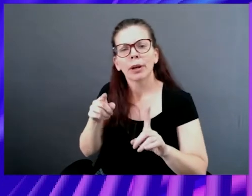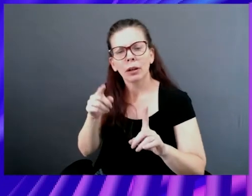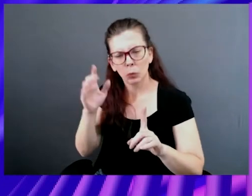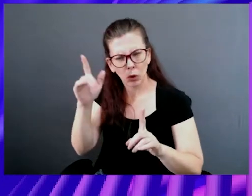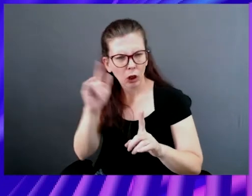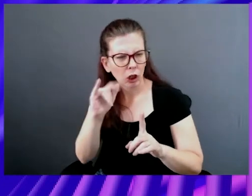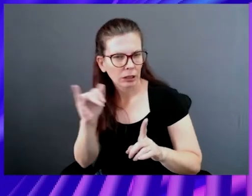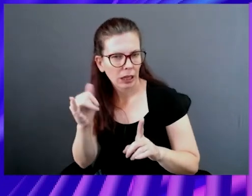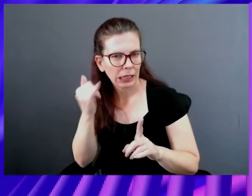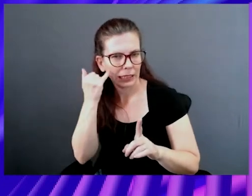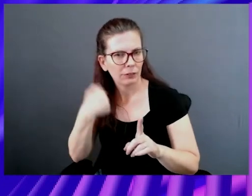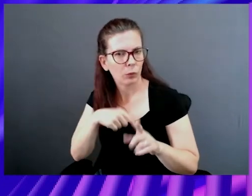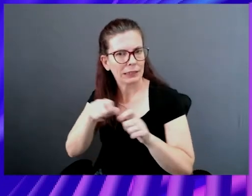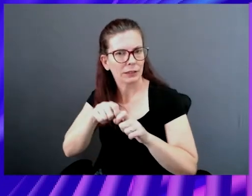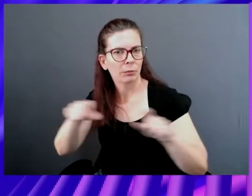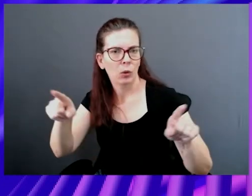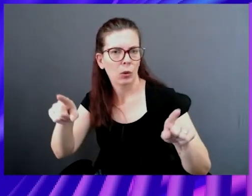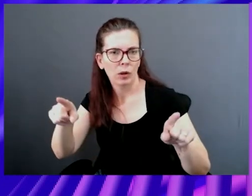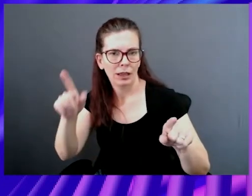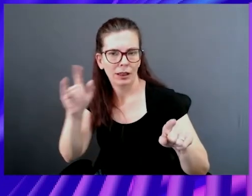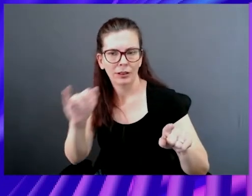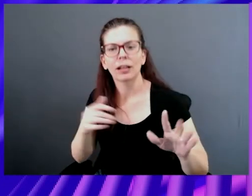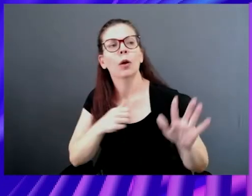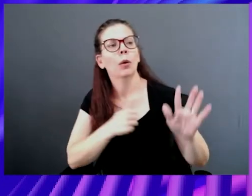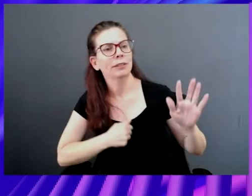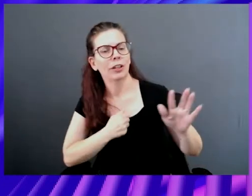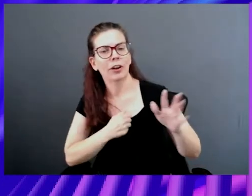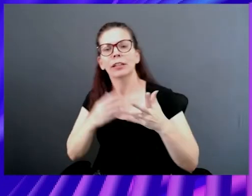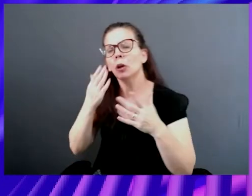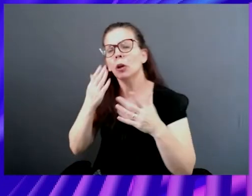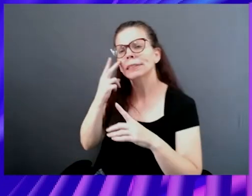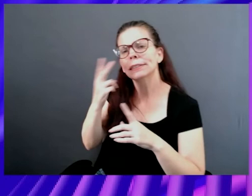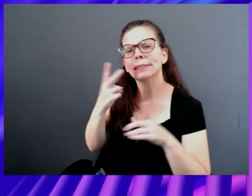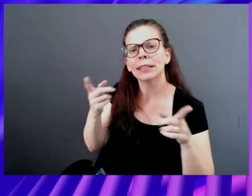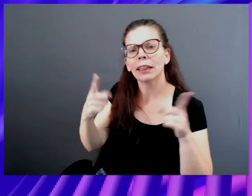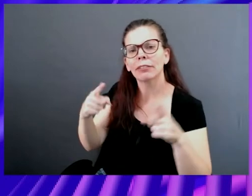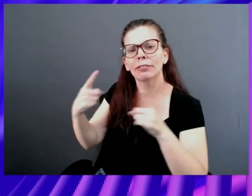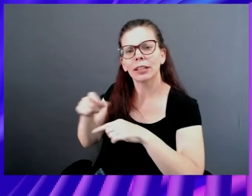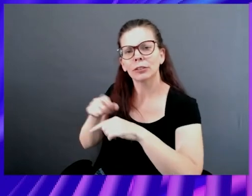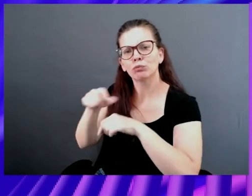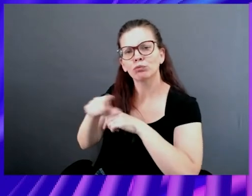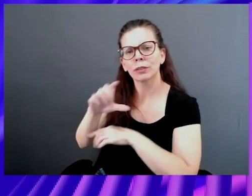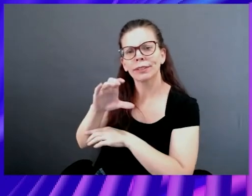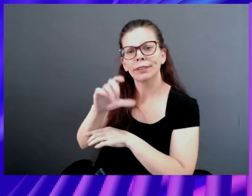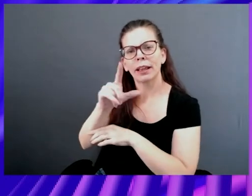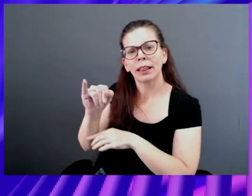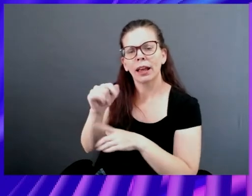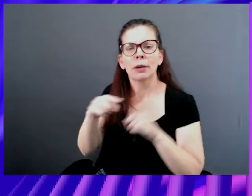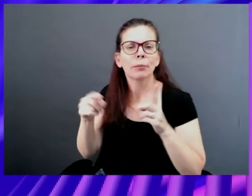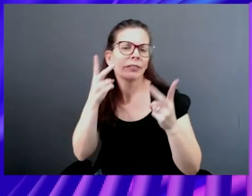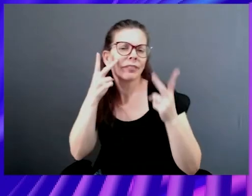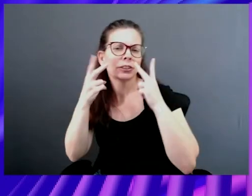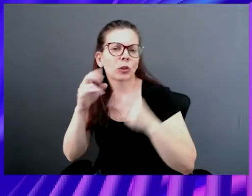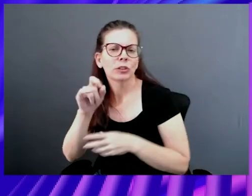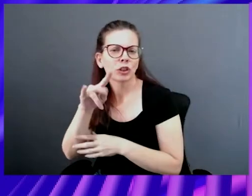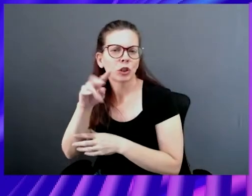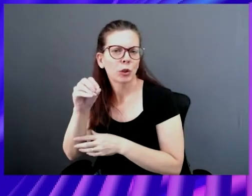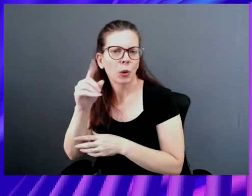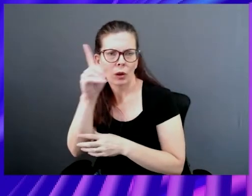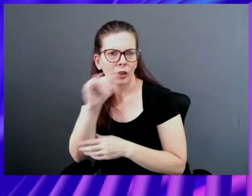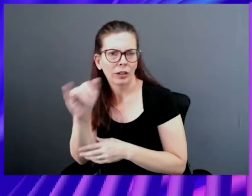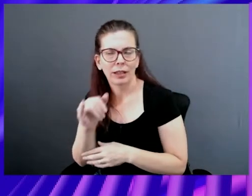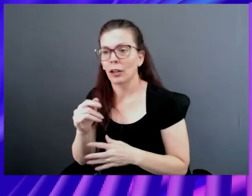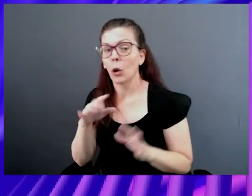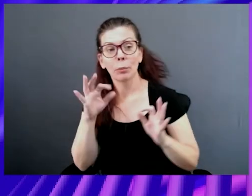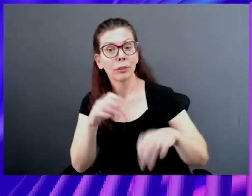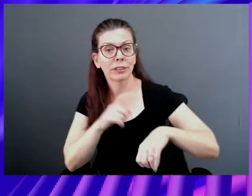actually deploy? All right, yep, sorry. We saw all the events coming through in the CLI experience. What is it like in Visual Studio? Okay, yeah, we are perfect on areas. We're going